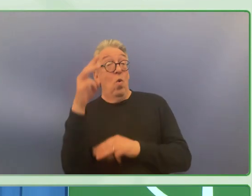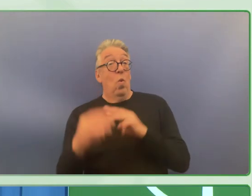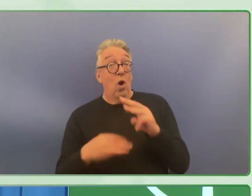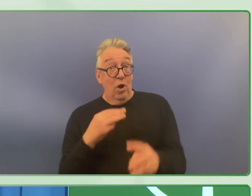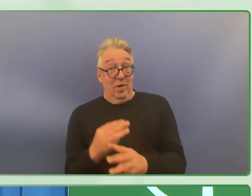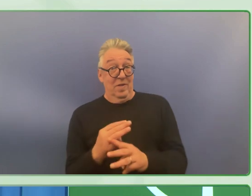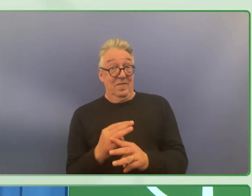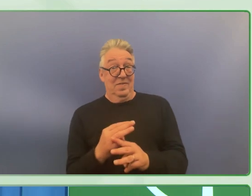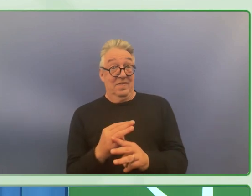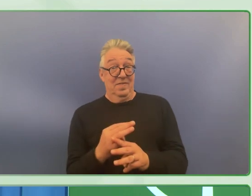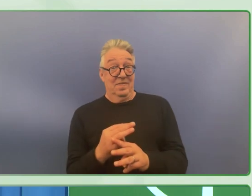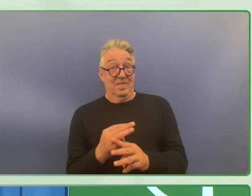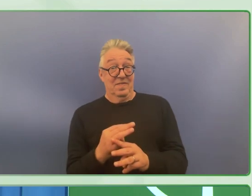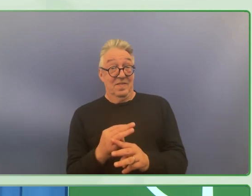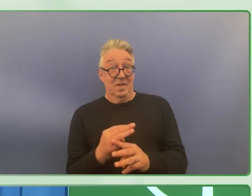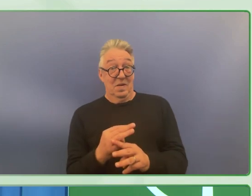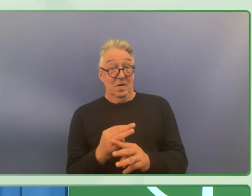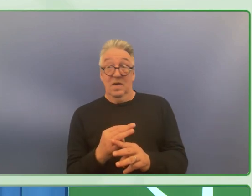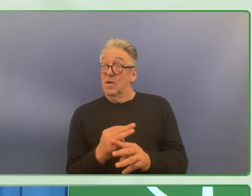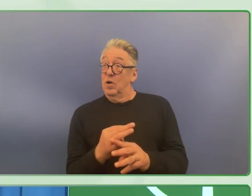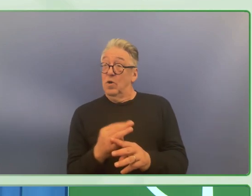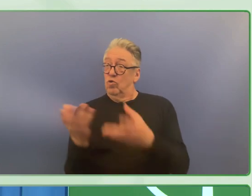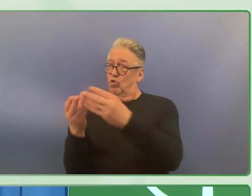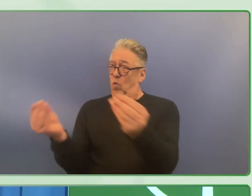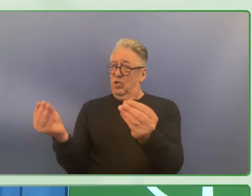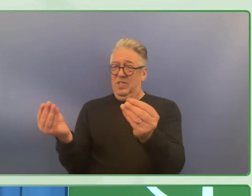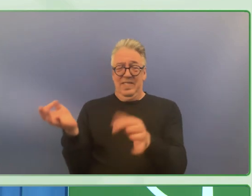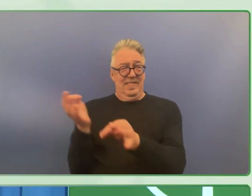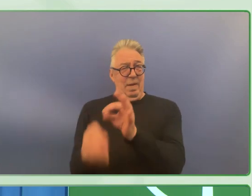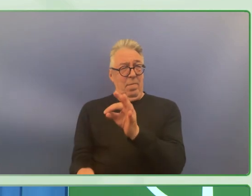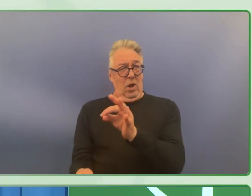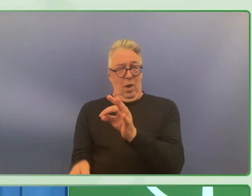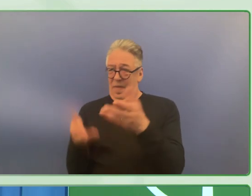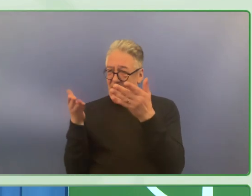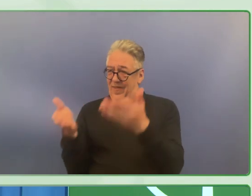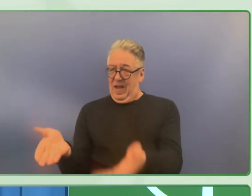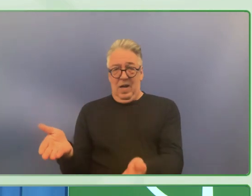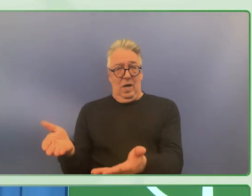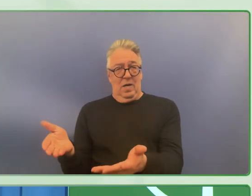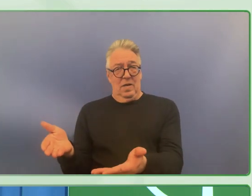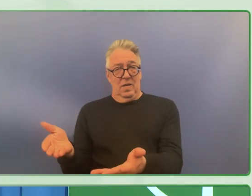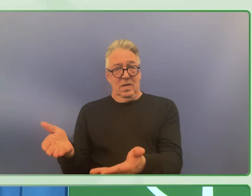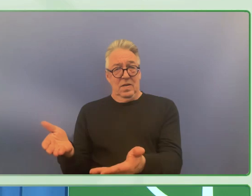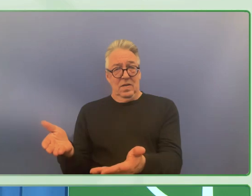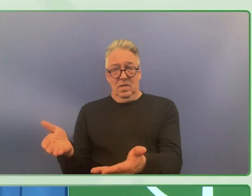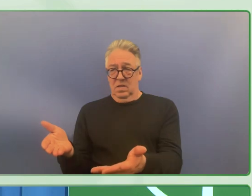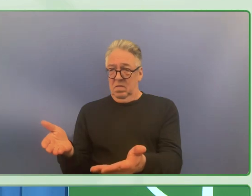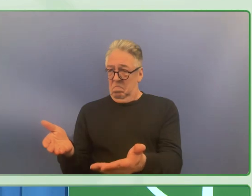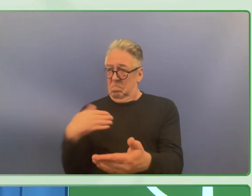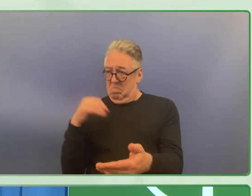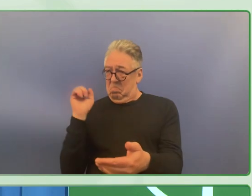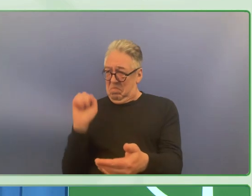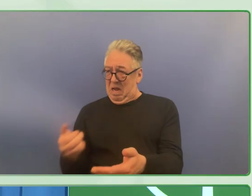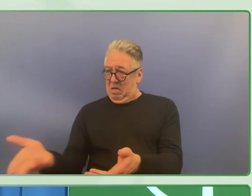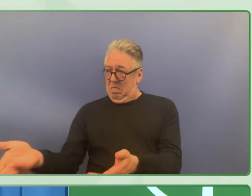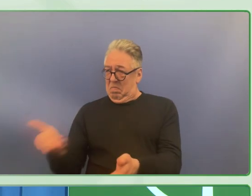are radically affordable. A world where such solutions are available to anyone in